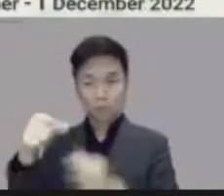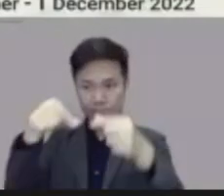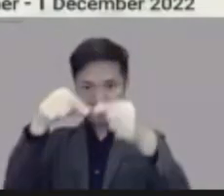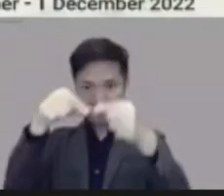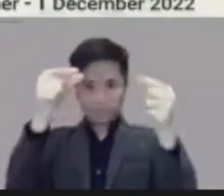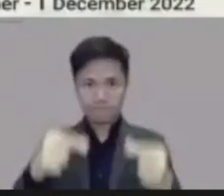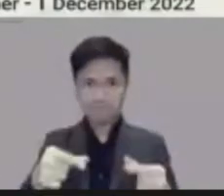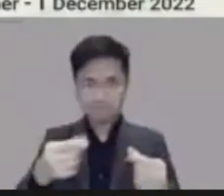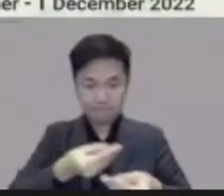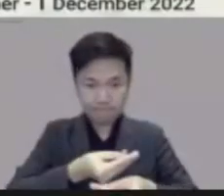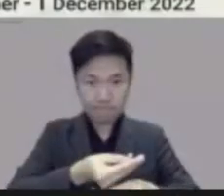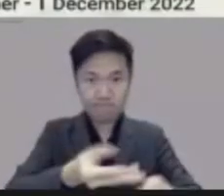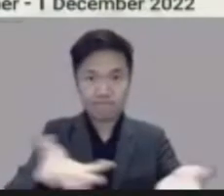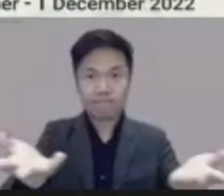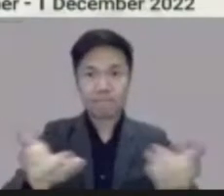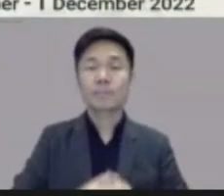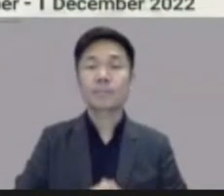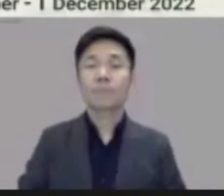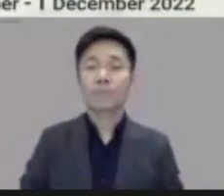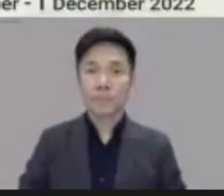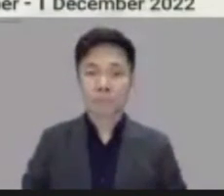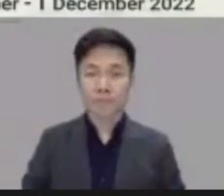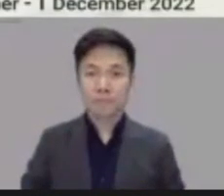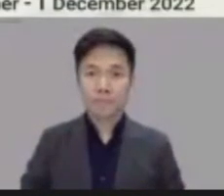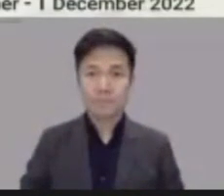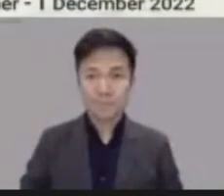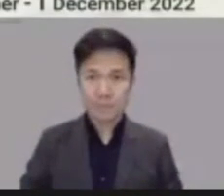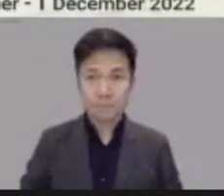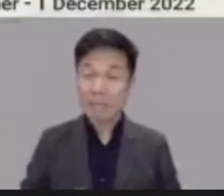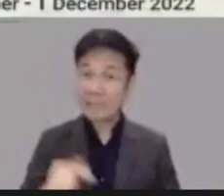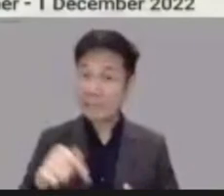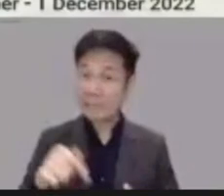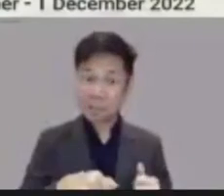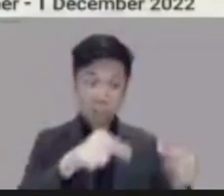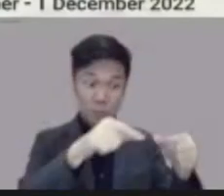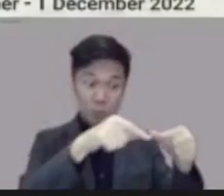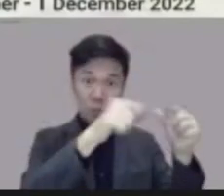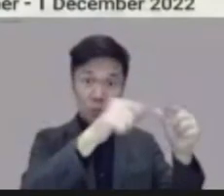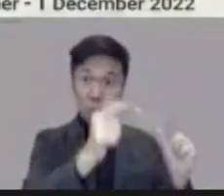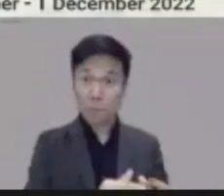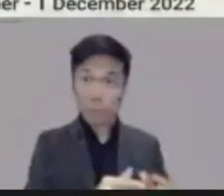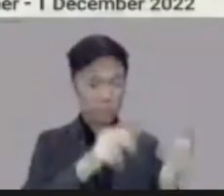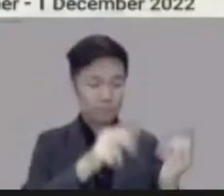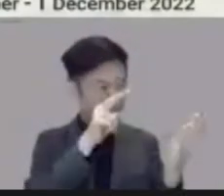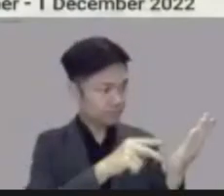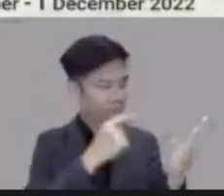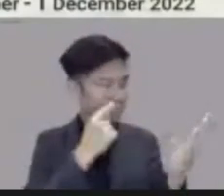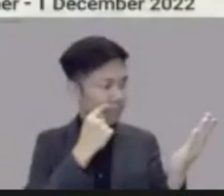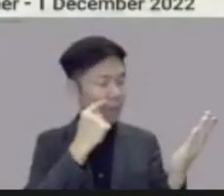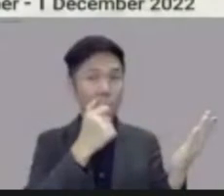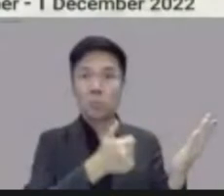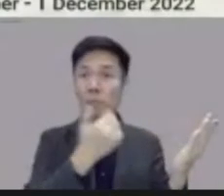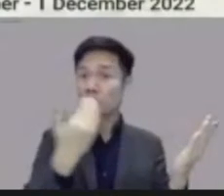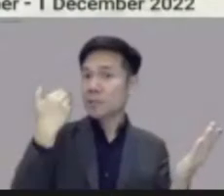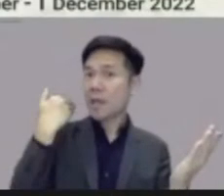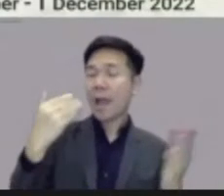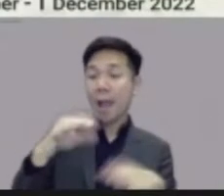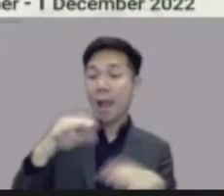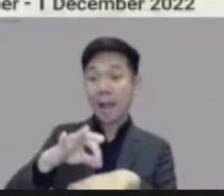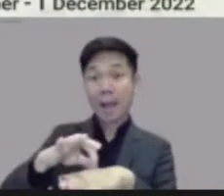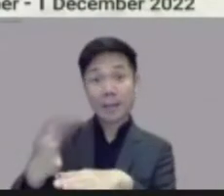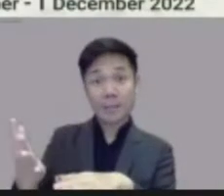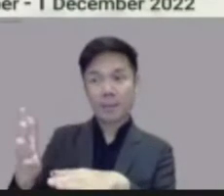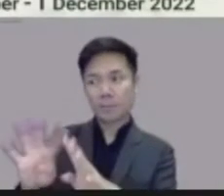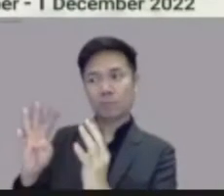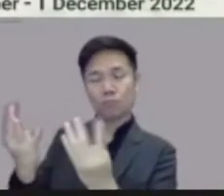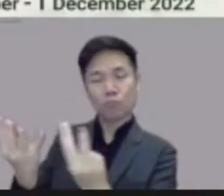before I begin I would like to acknowledge that the report operation had benefited from discussions at the expert group meeting on Regional